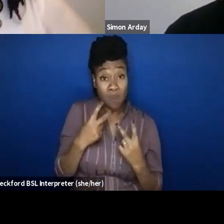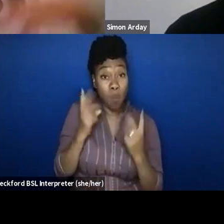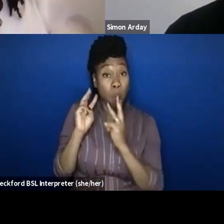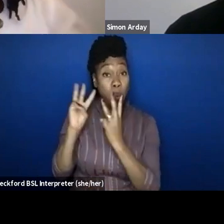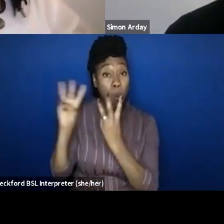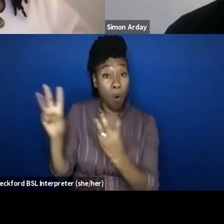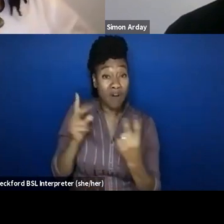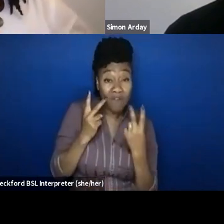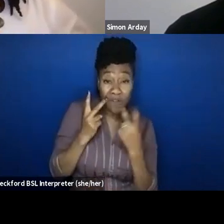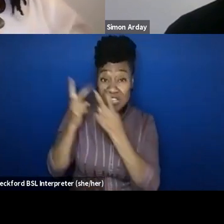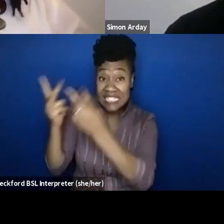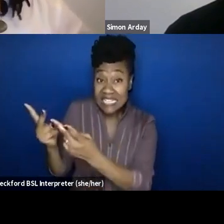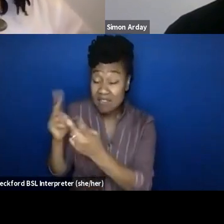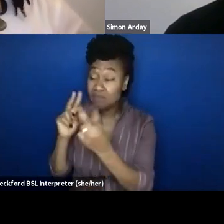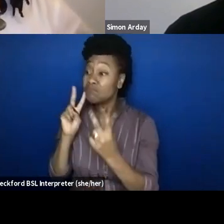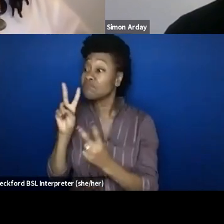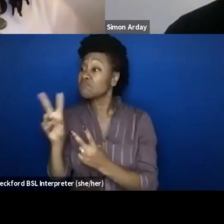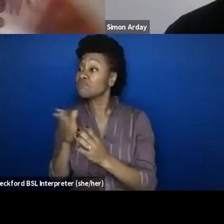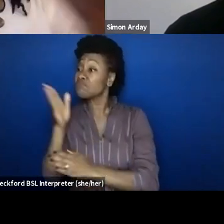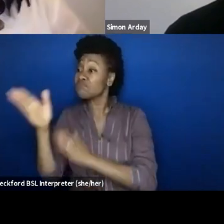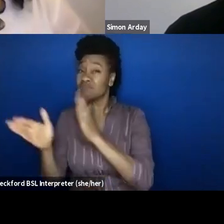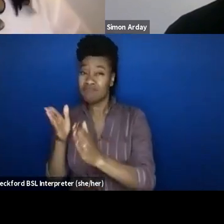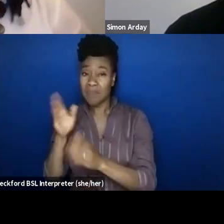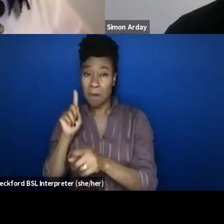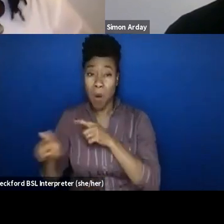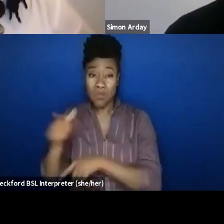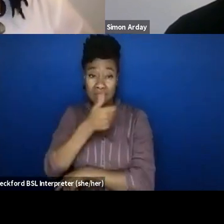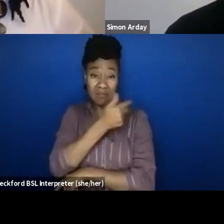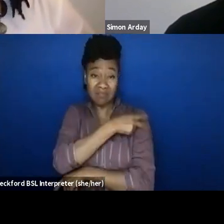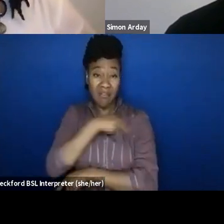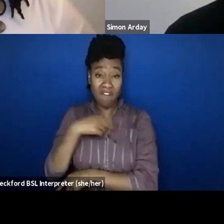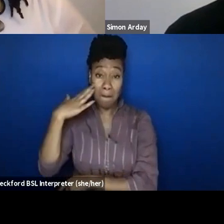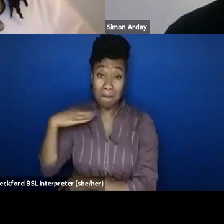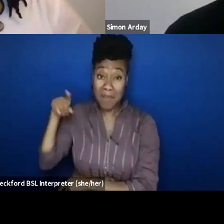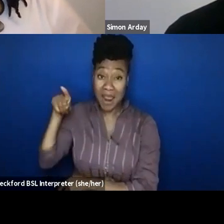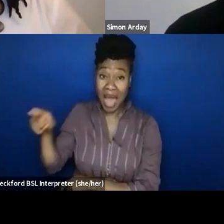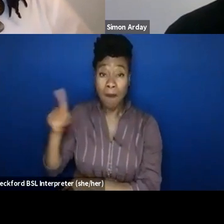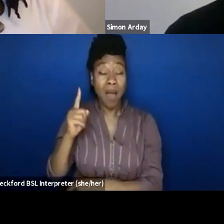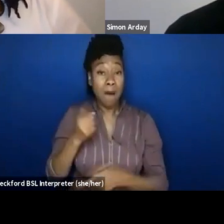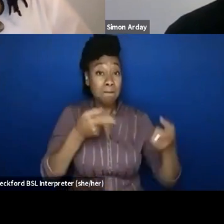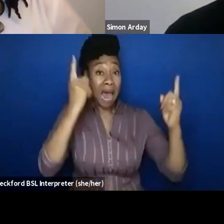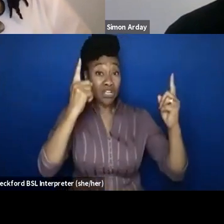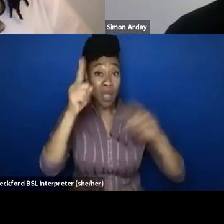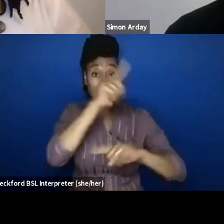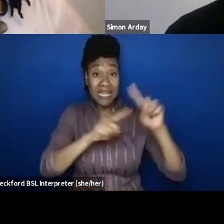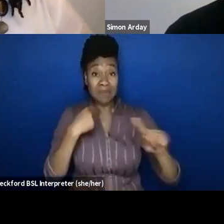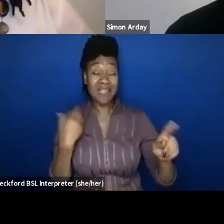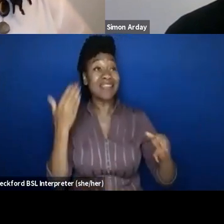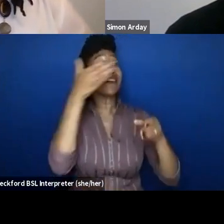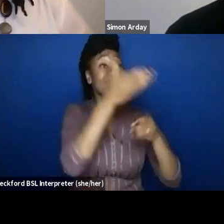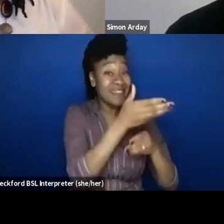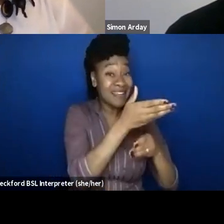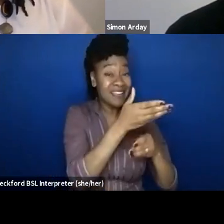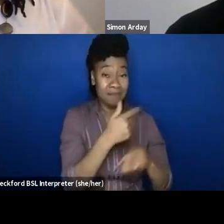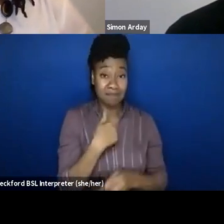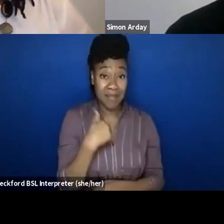I'm in meetings for my role, I'm maybe the only one there. So this is a piece of work that is the